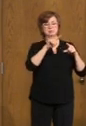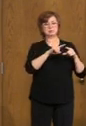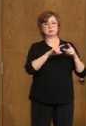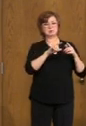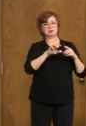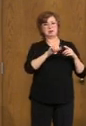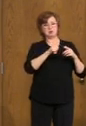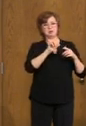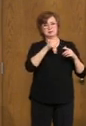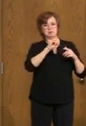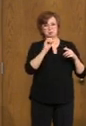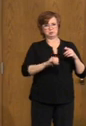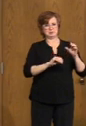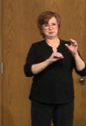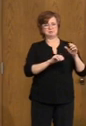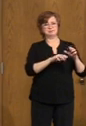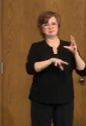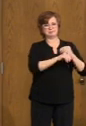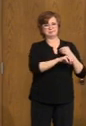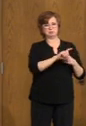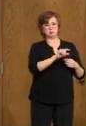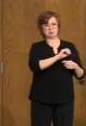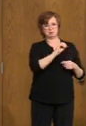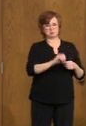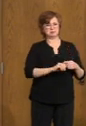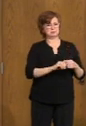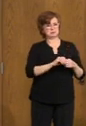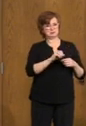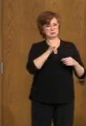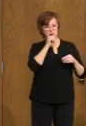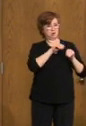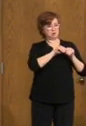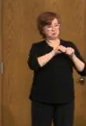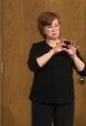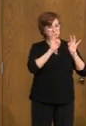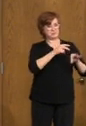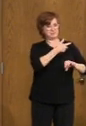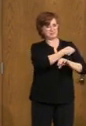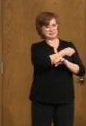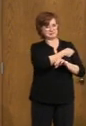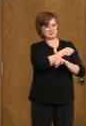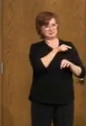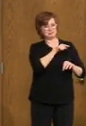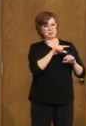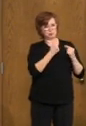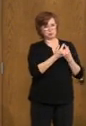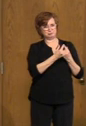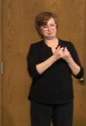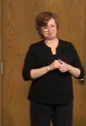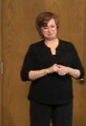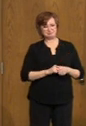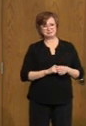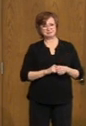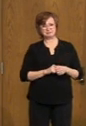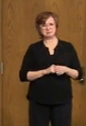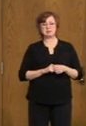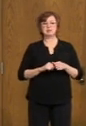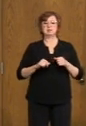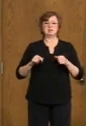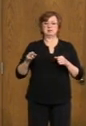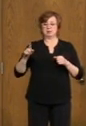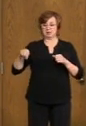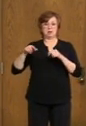as our vaccination picks up, we adhere to all public health measures. Once we have the vast majority of the population